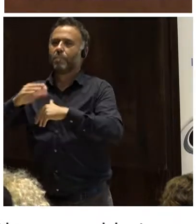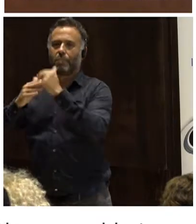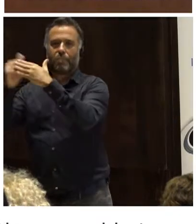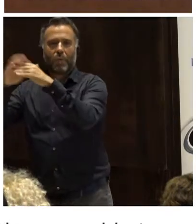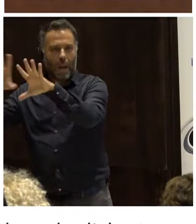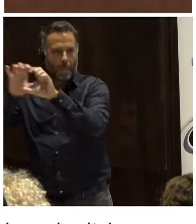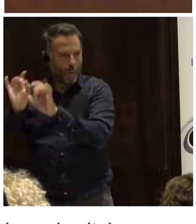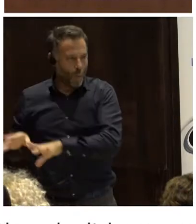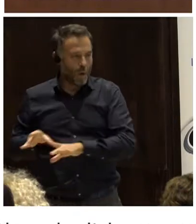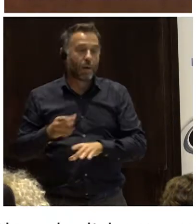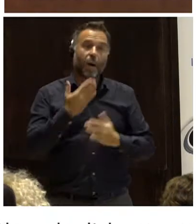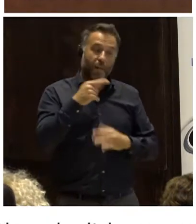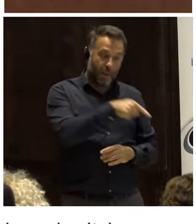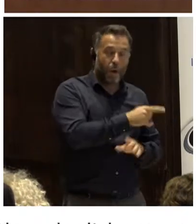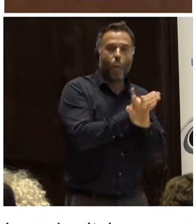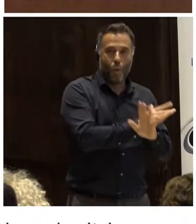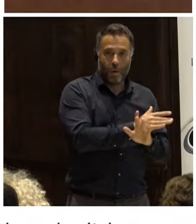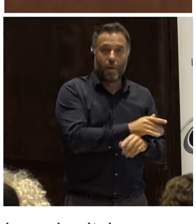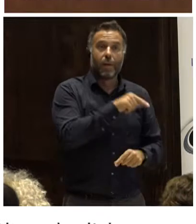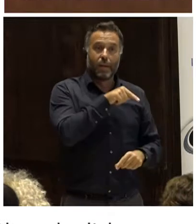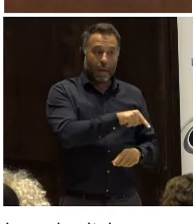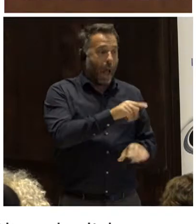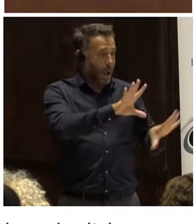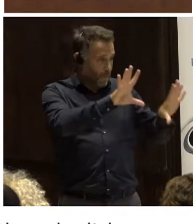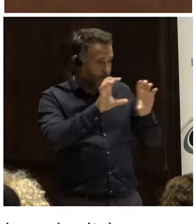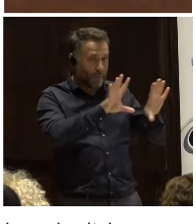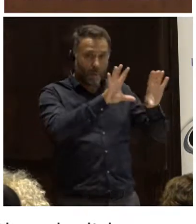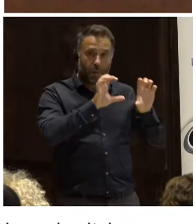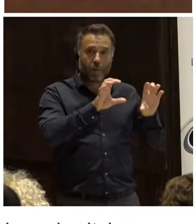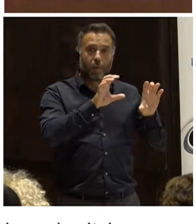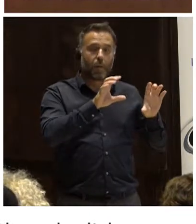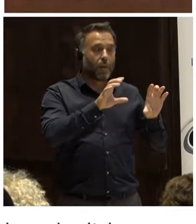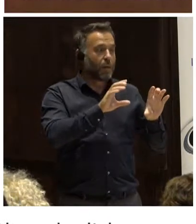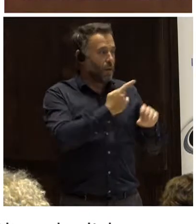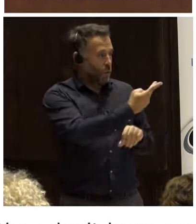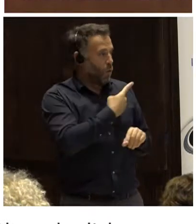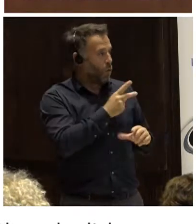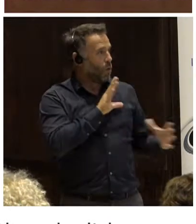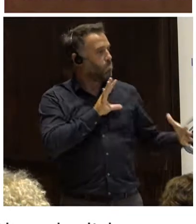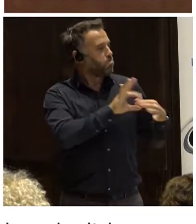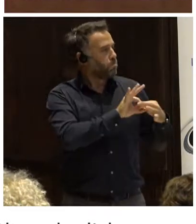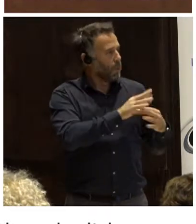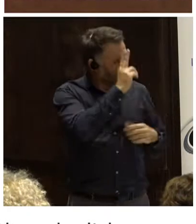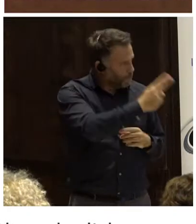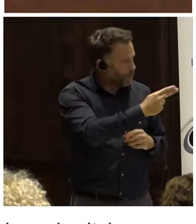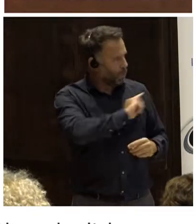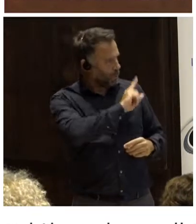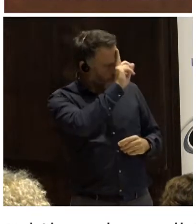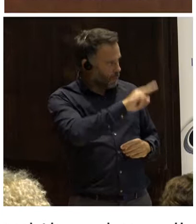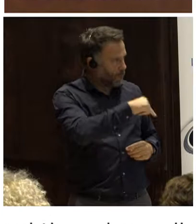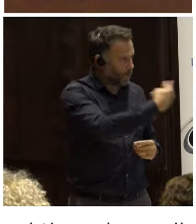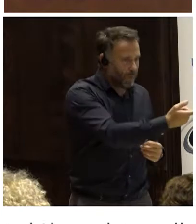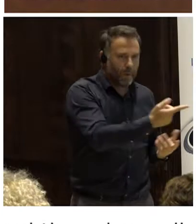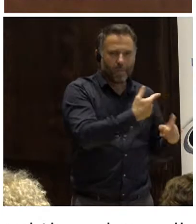can create relationships with their peers. So this is one of the most important things that the